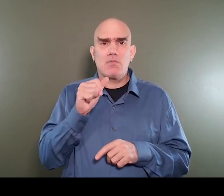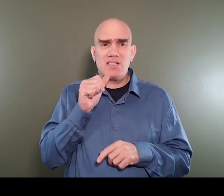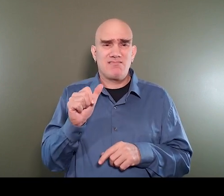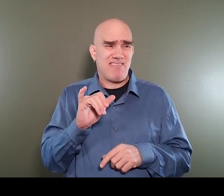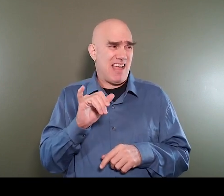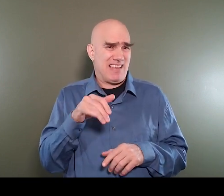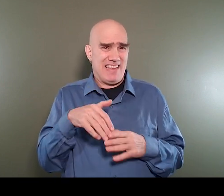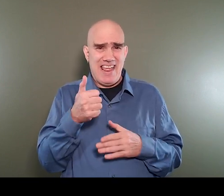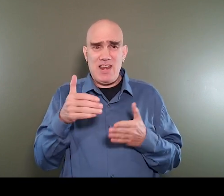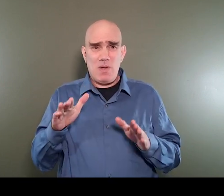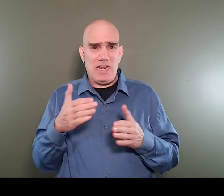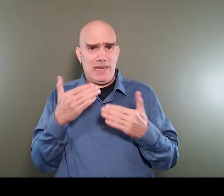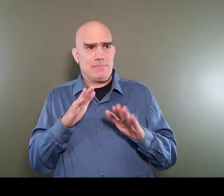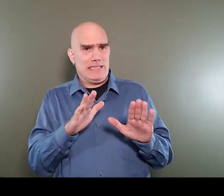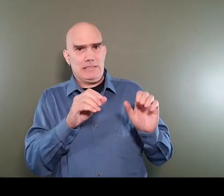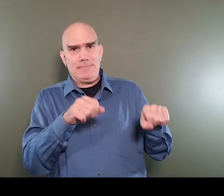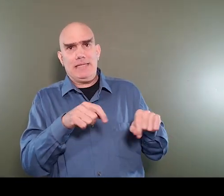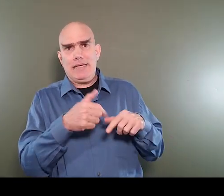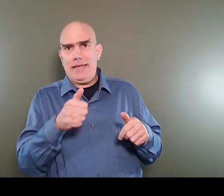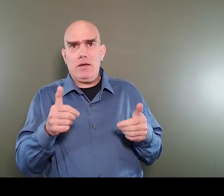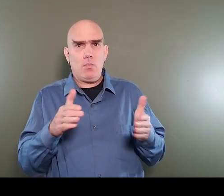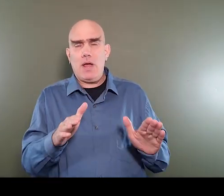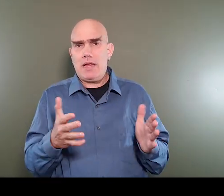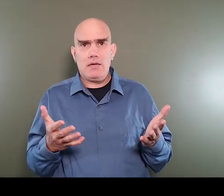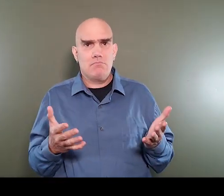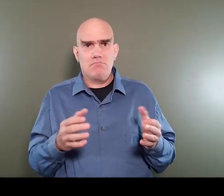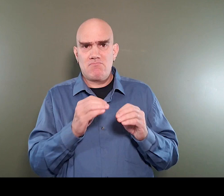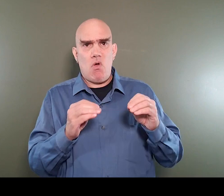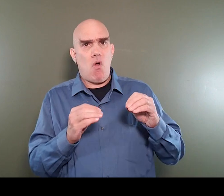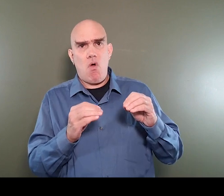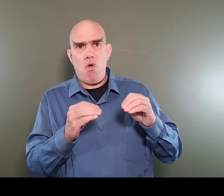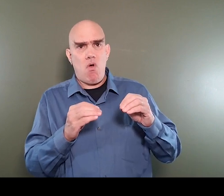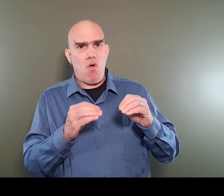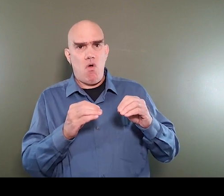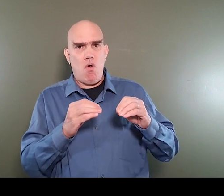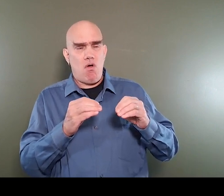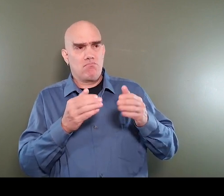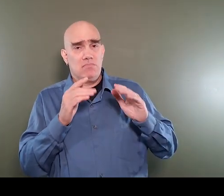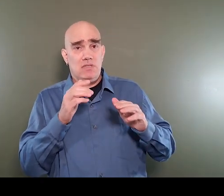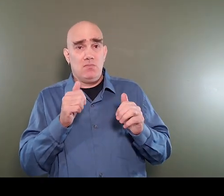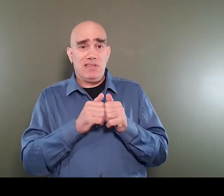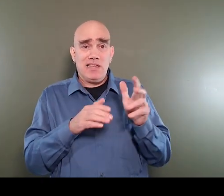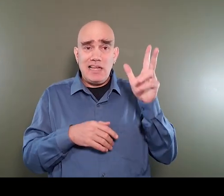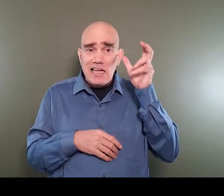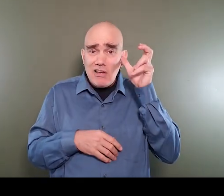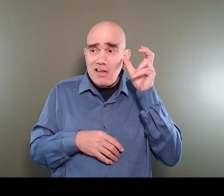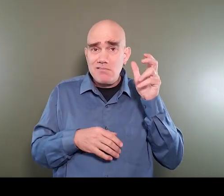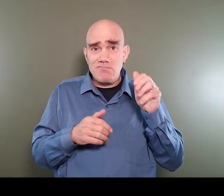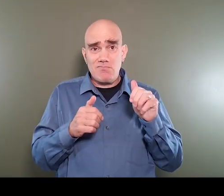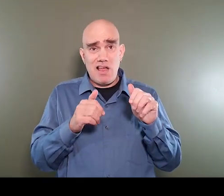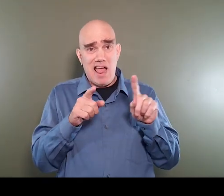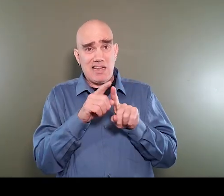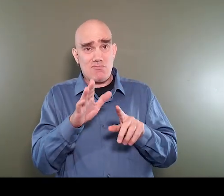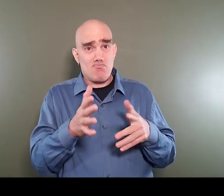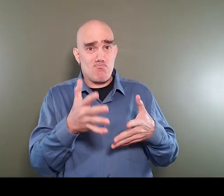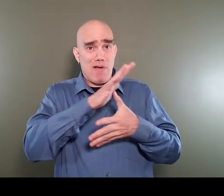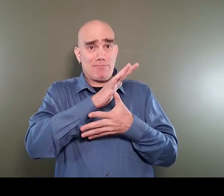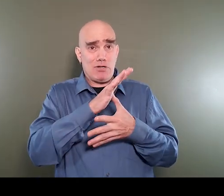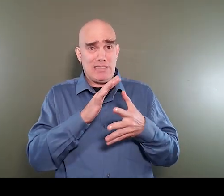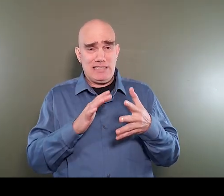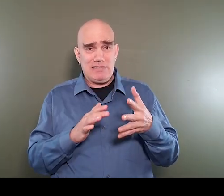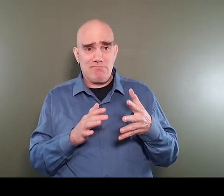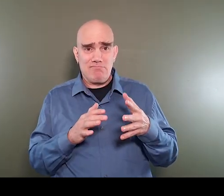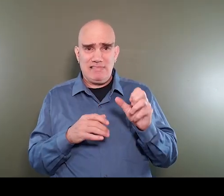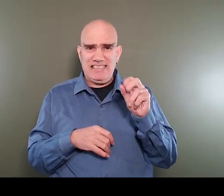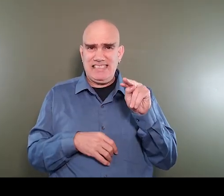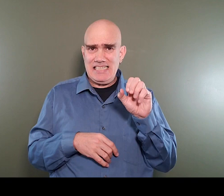conventional disability, wasn't like in any ways like limiting his capacities in any way. It was with like hearing as